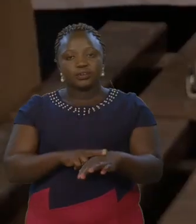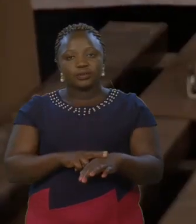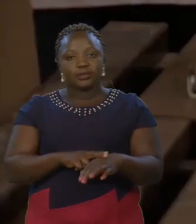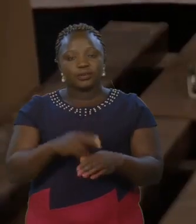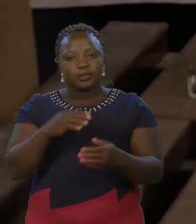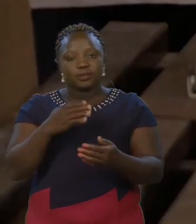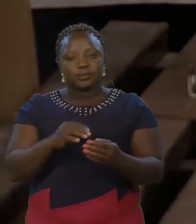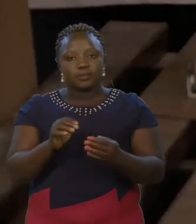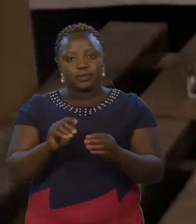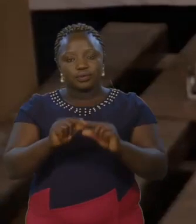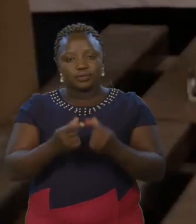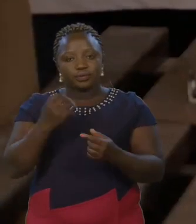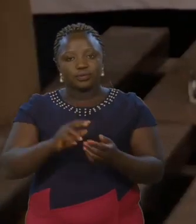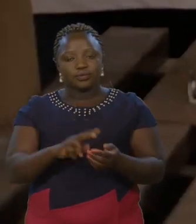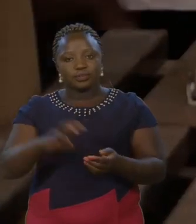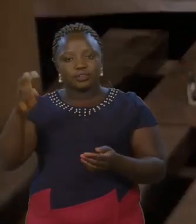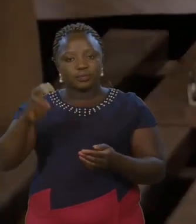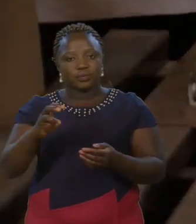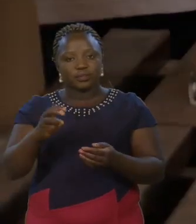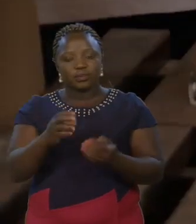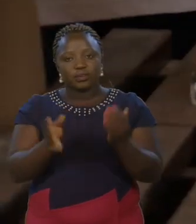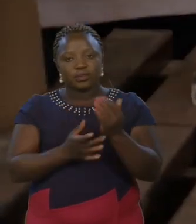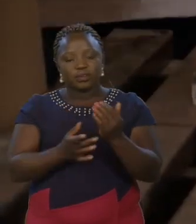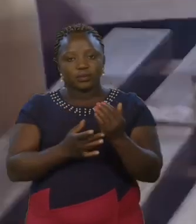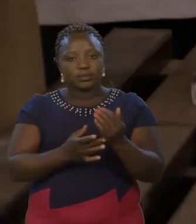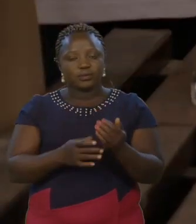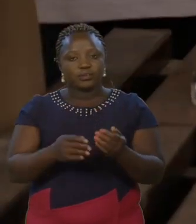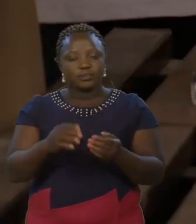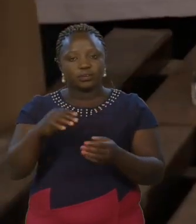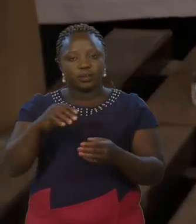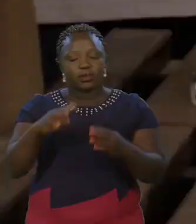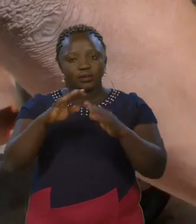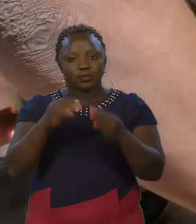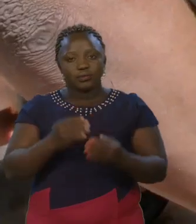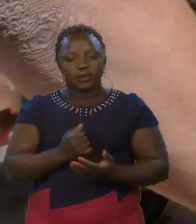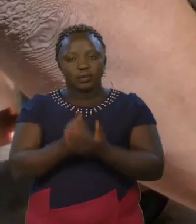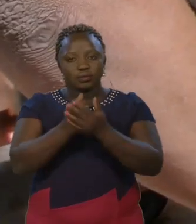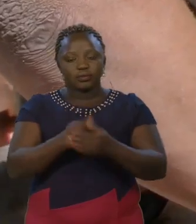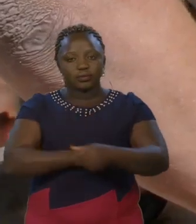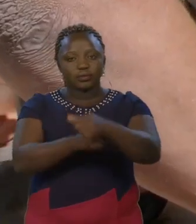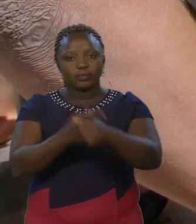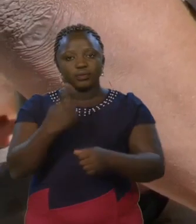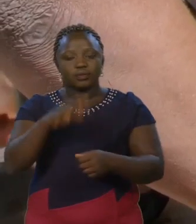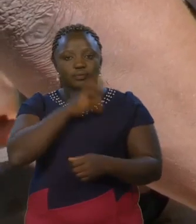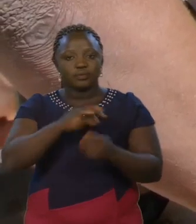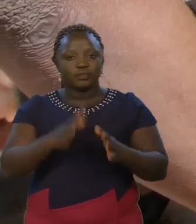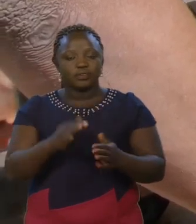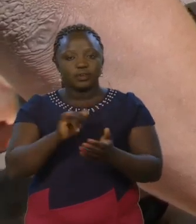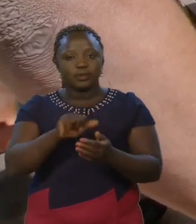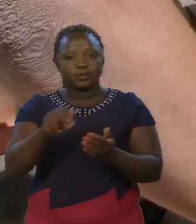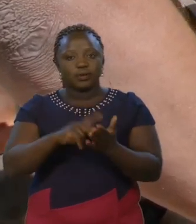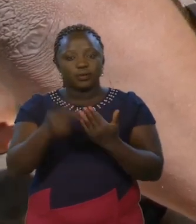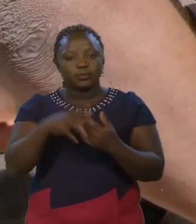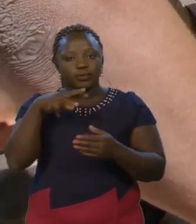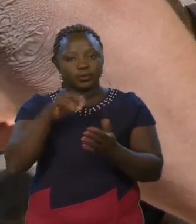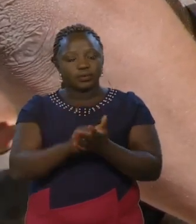National Institute of Transport Technology, Zaria, Kaduna State, housed the Northwest N-Skills Beneficiaries, a program which